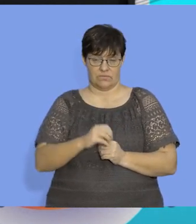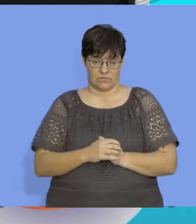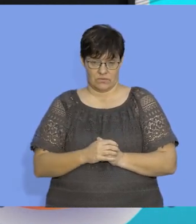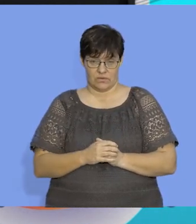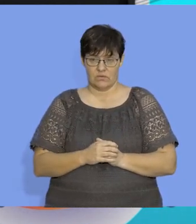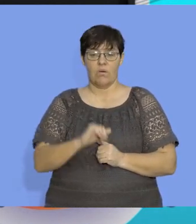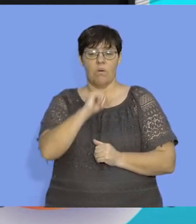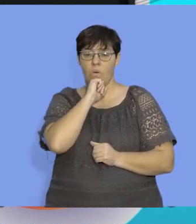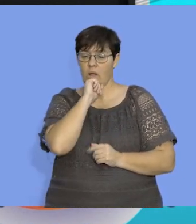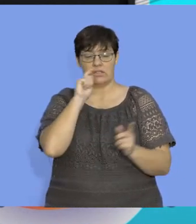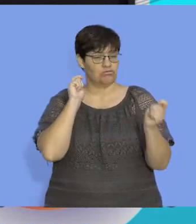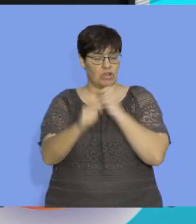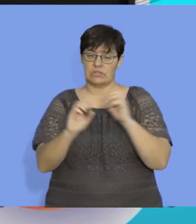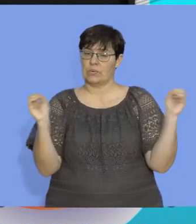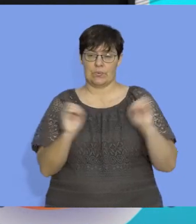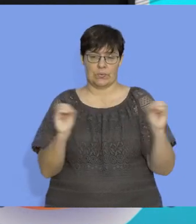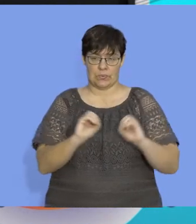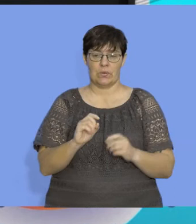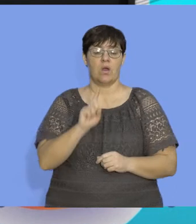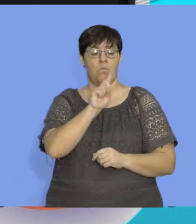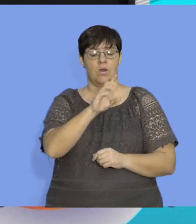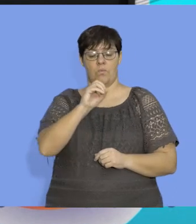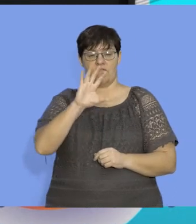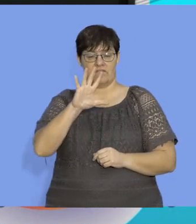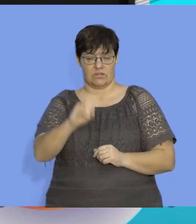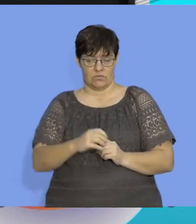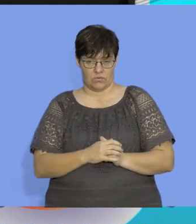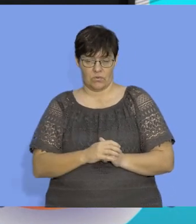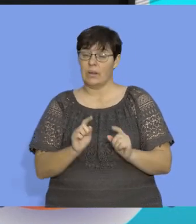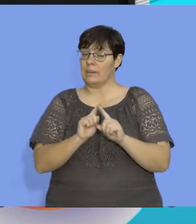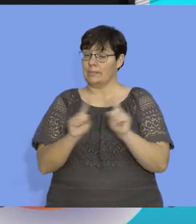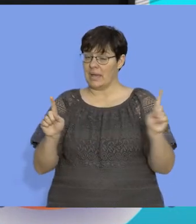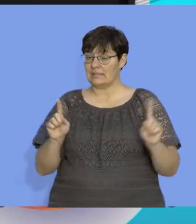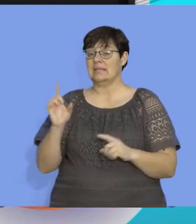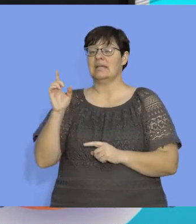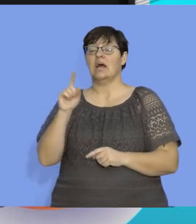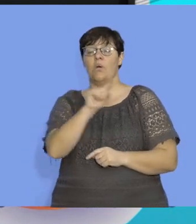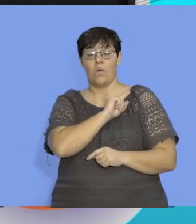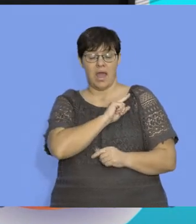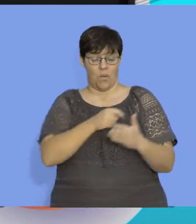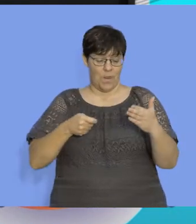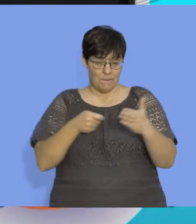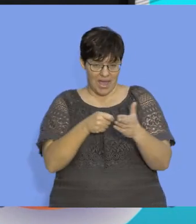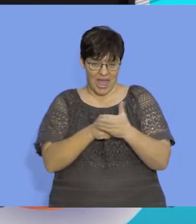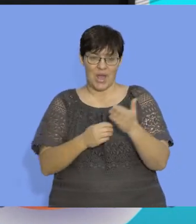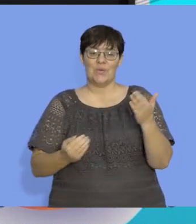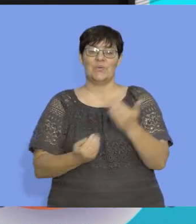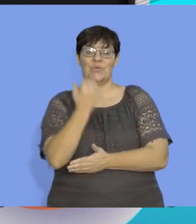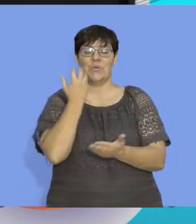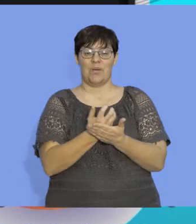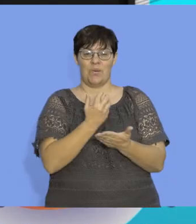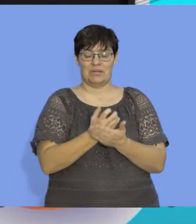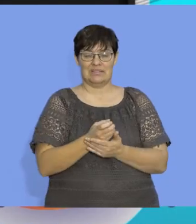change in my depreciation, 1050. However, because we purchased the new